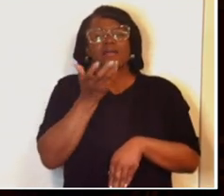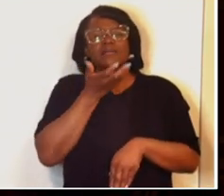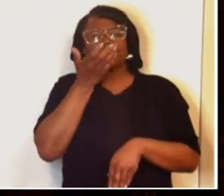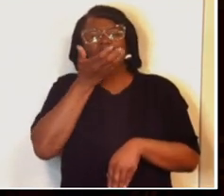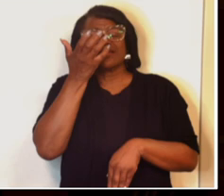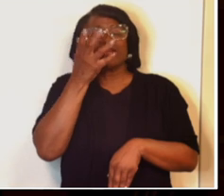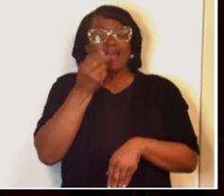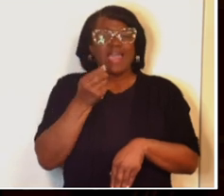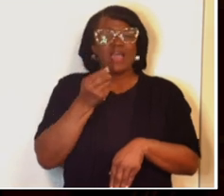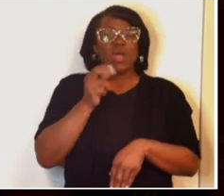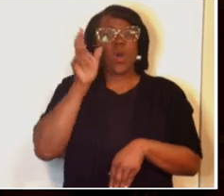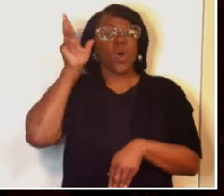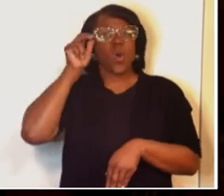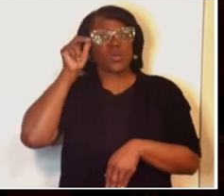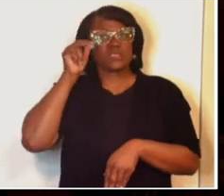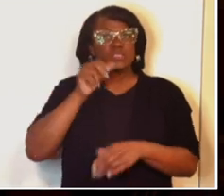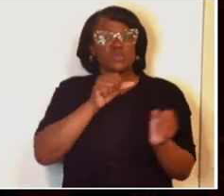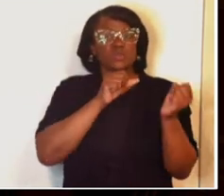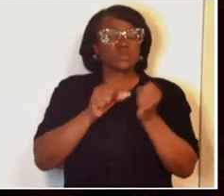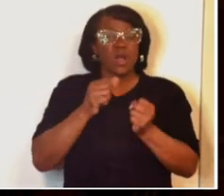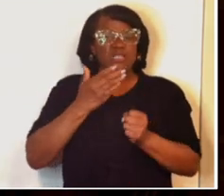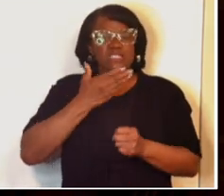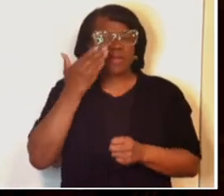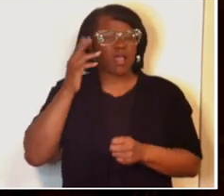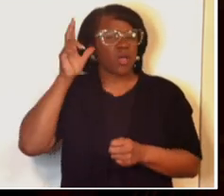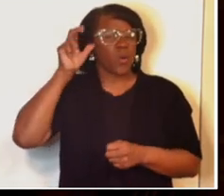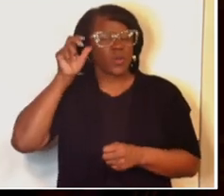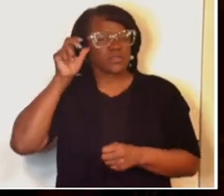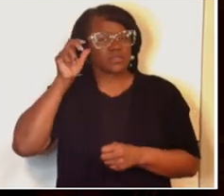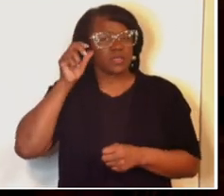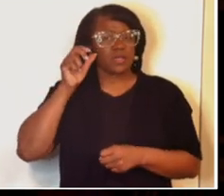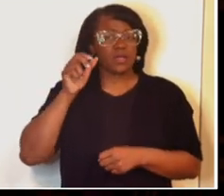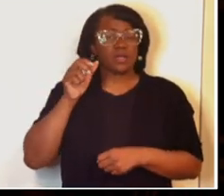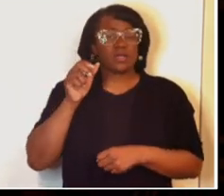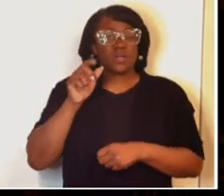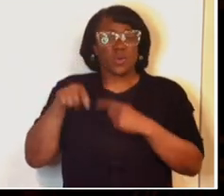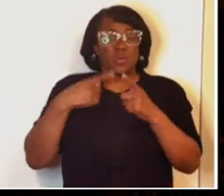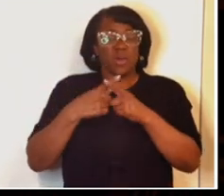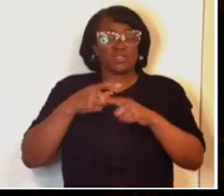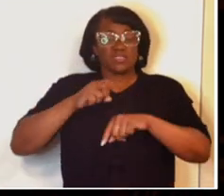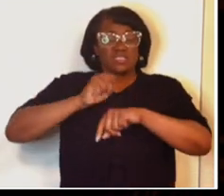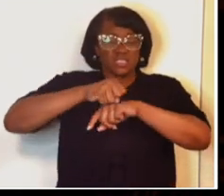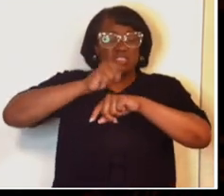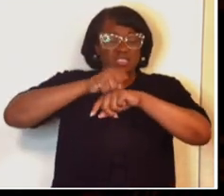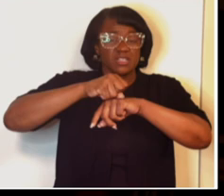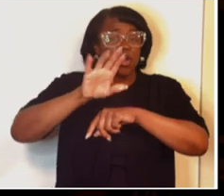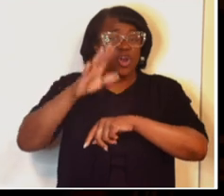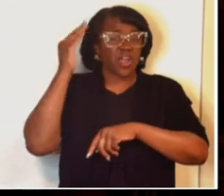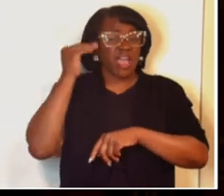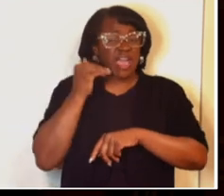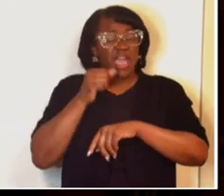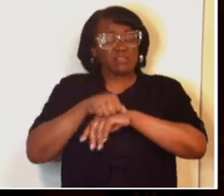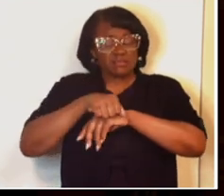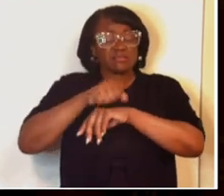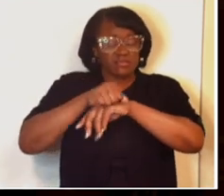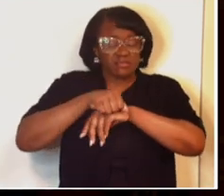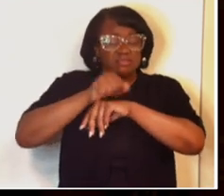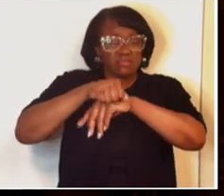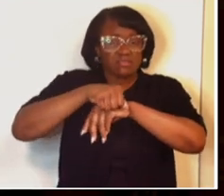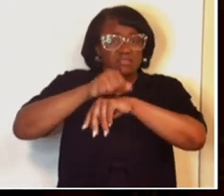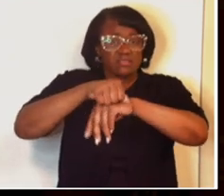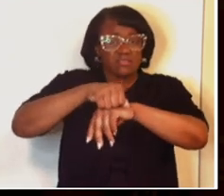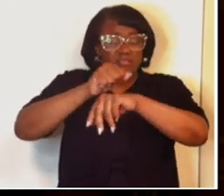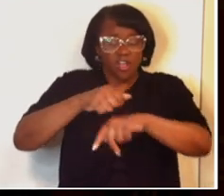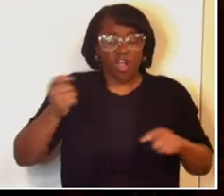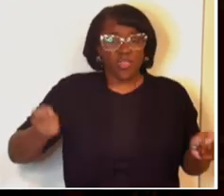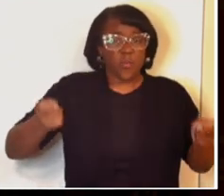a strong smell of horse. Her head bounced with every clip-clop he took, sometimes hitting the top only inches away from